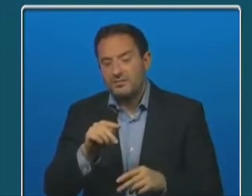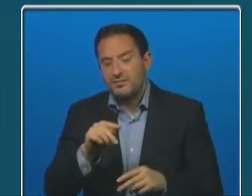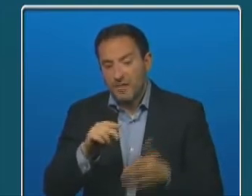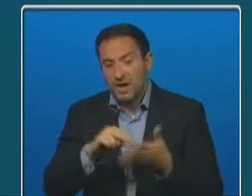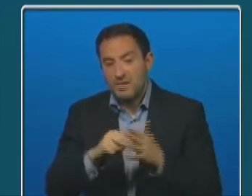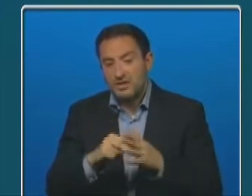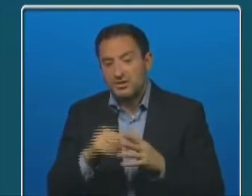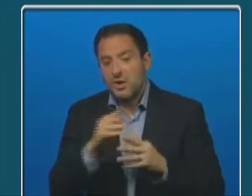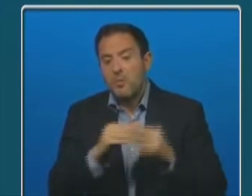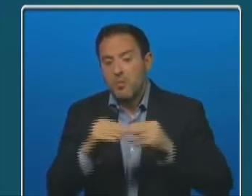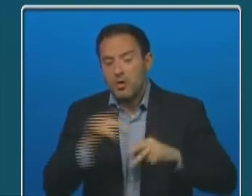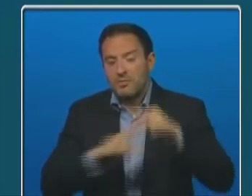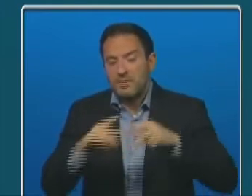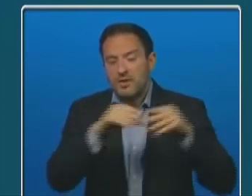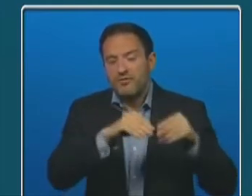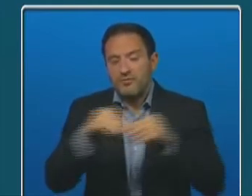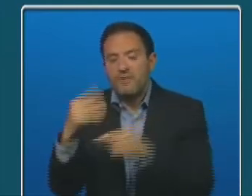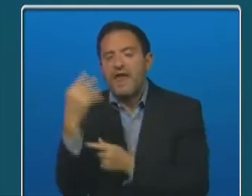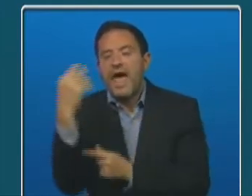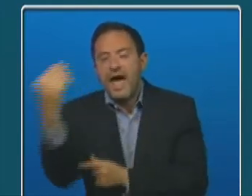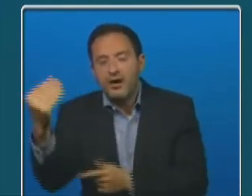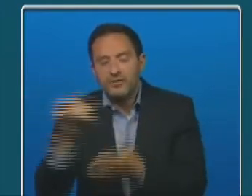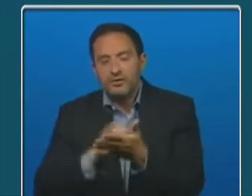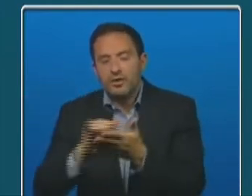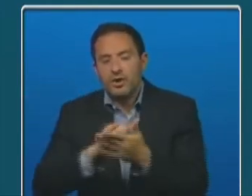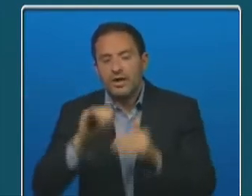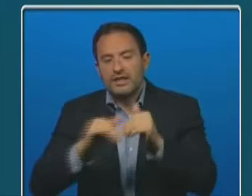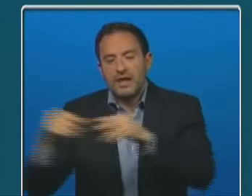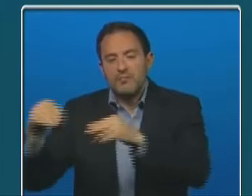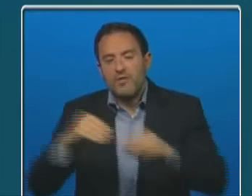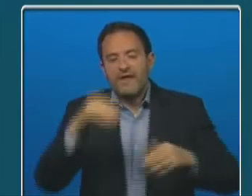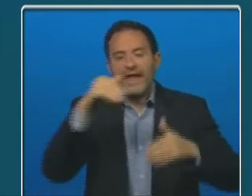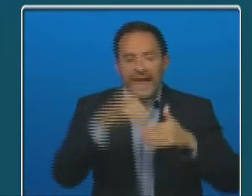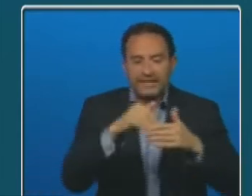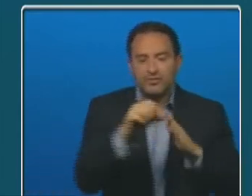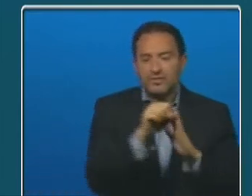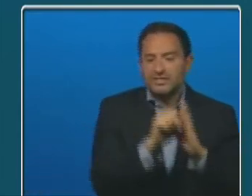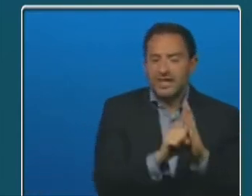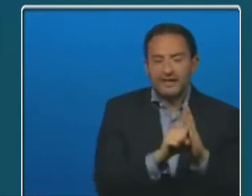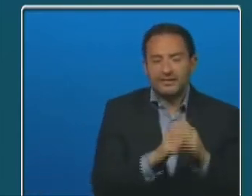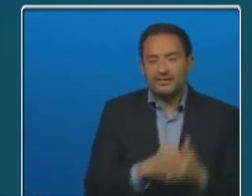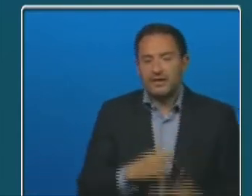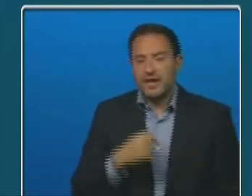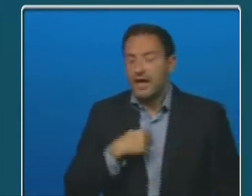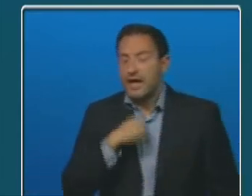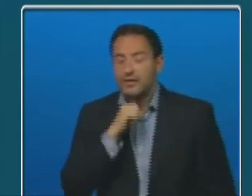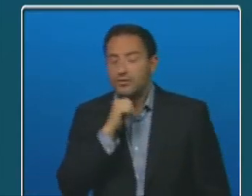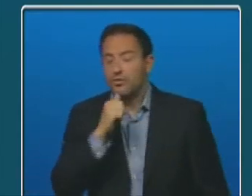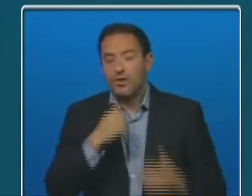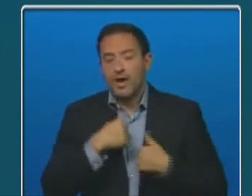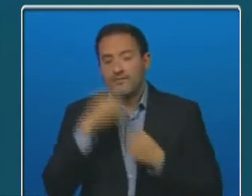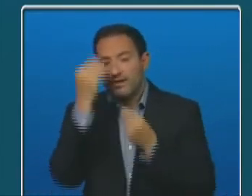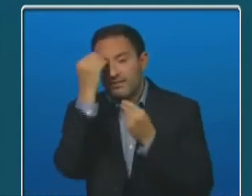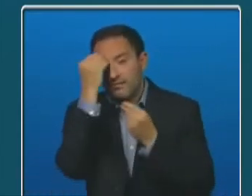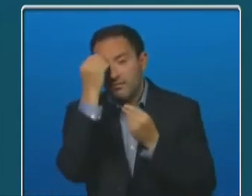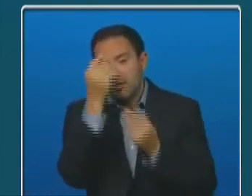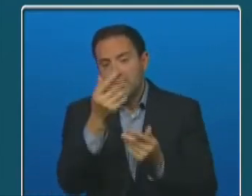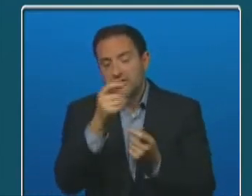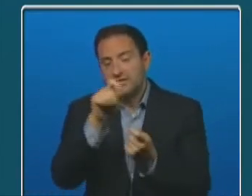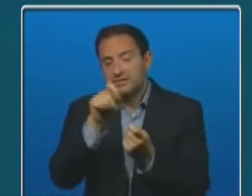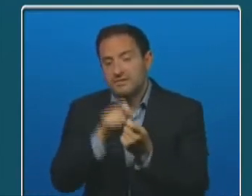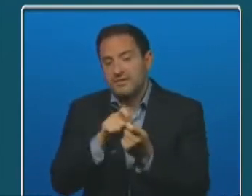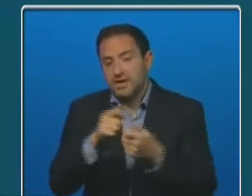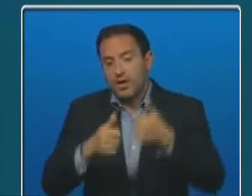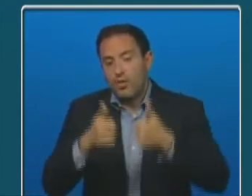New York over the last decade than moving into the state. I don't have right here information on specifically